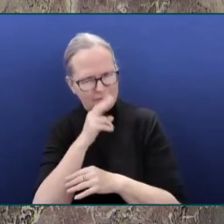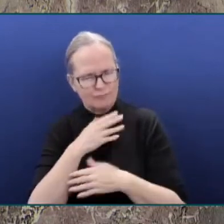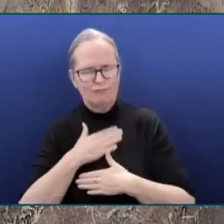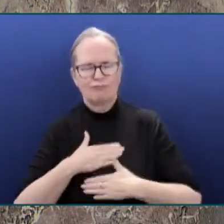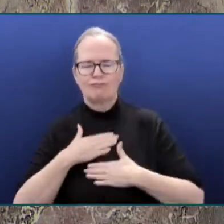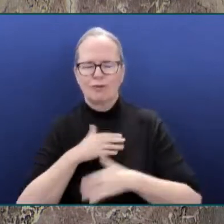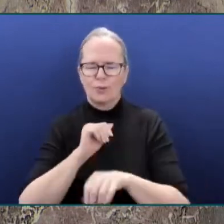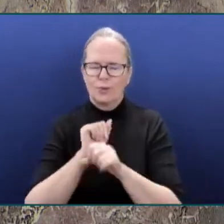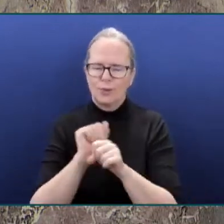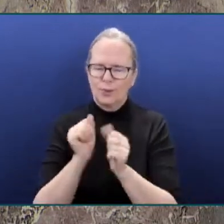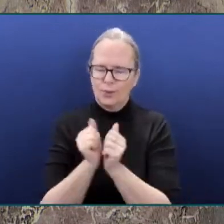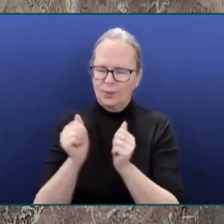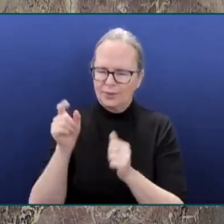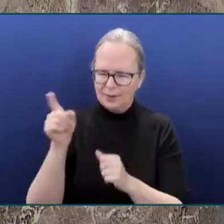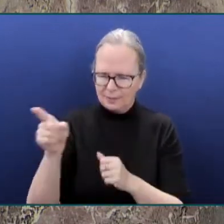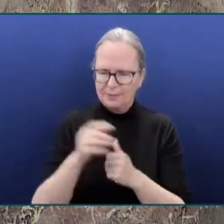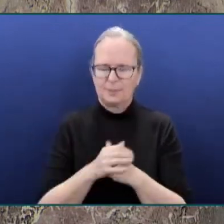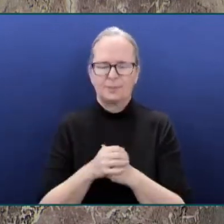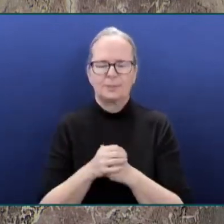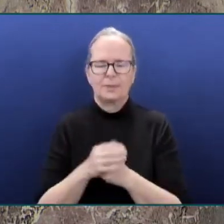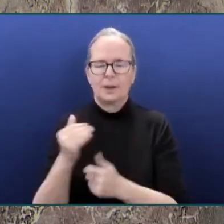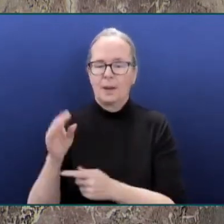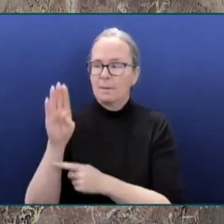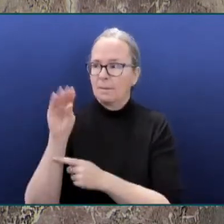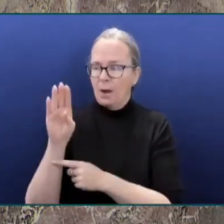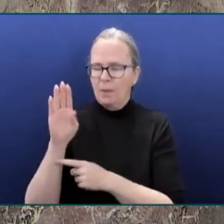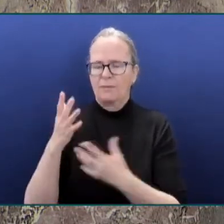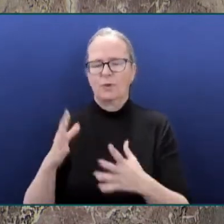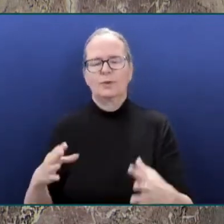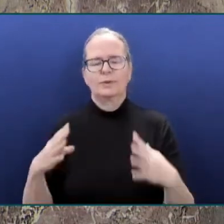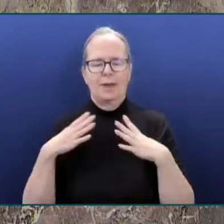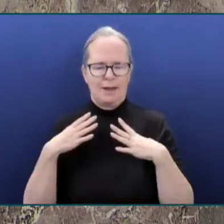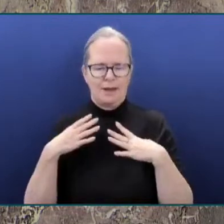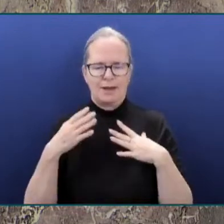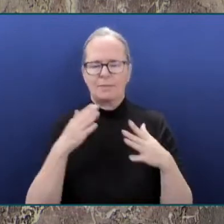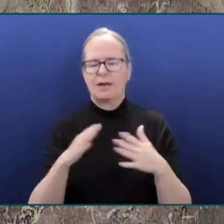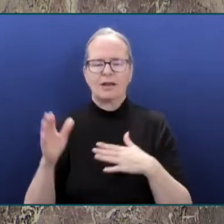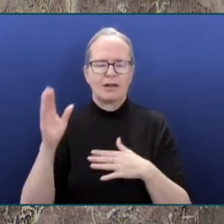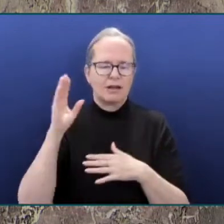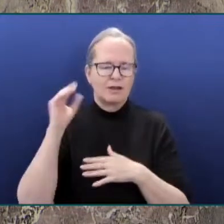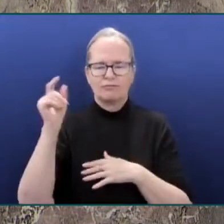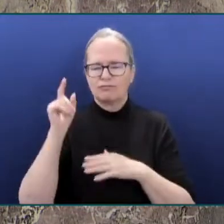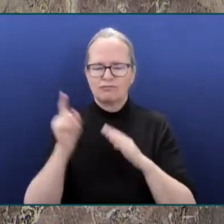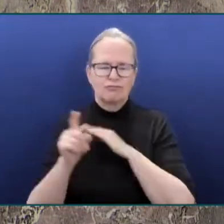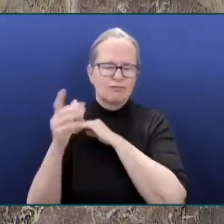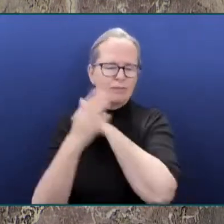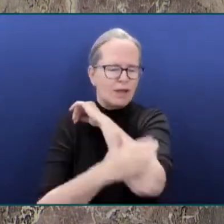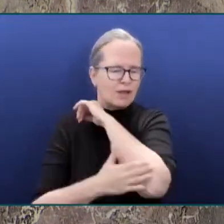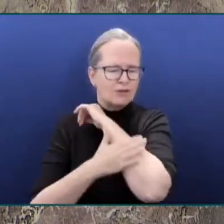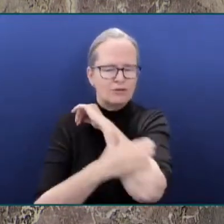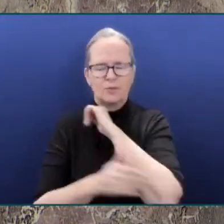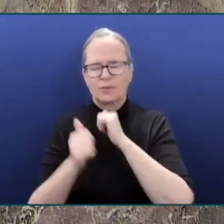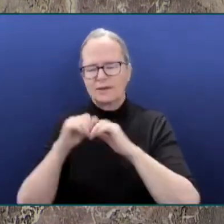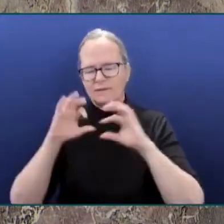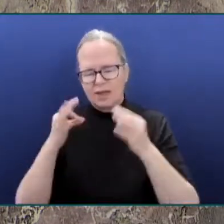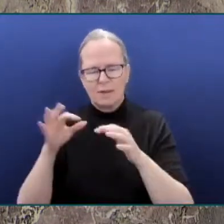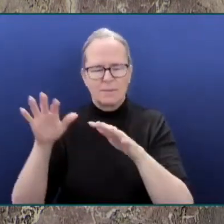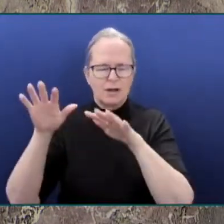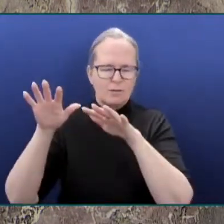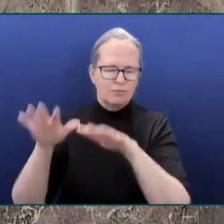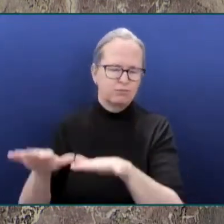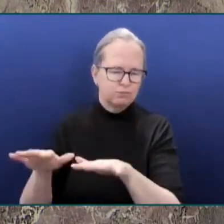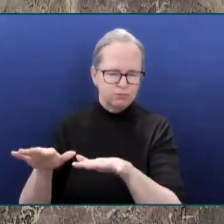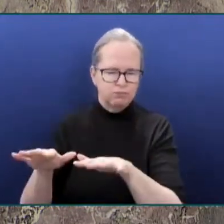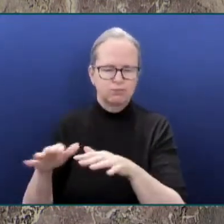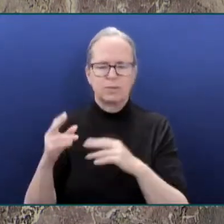the country with his family in Shawnigan Lake when he's not playing hockey or building an off-grid cabin on the Sunshine Coast.